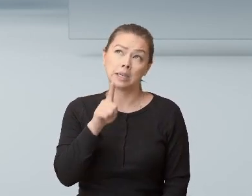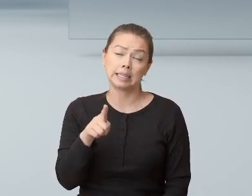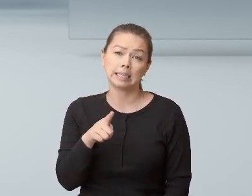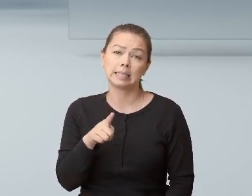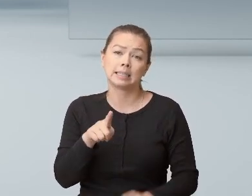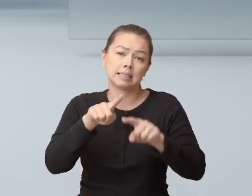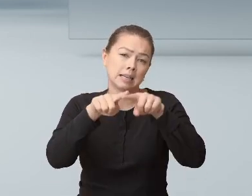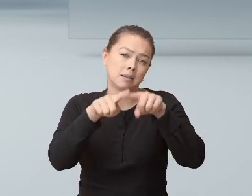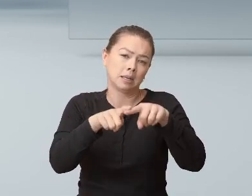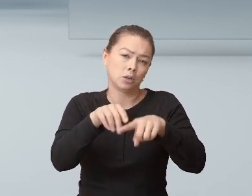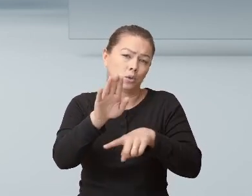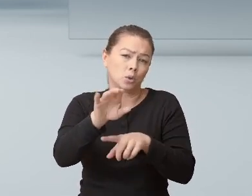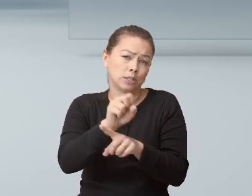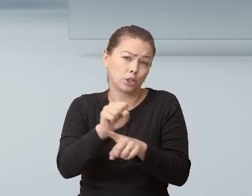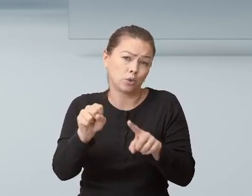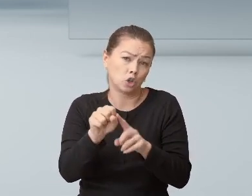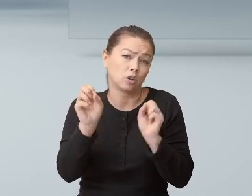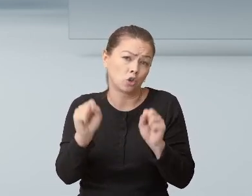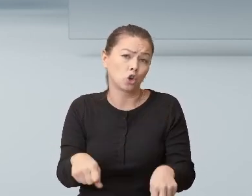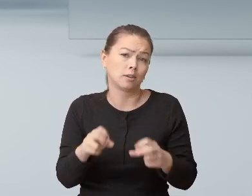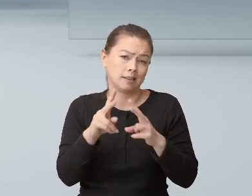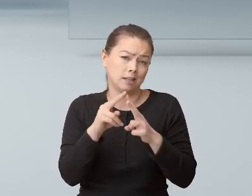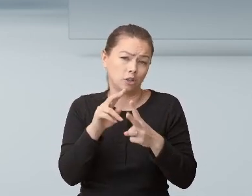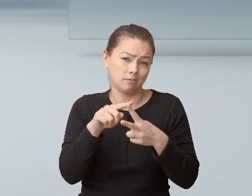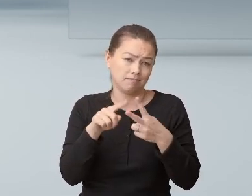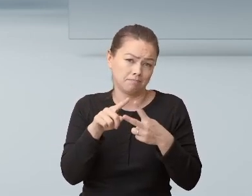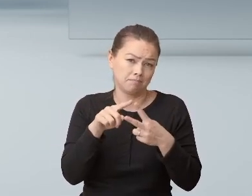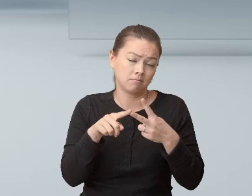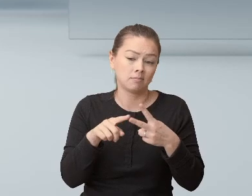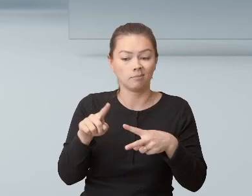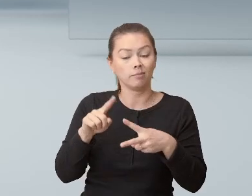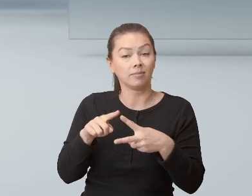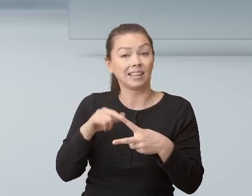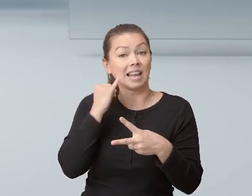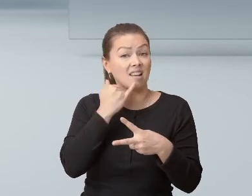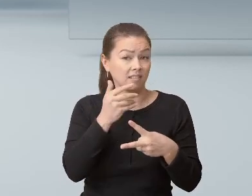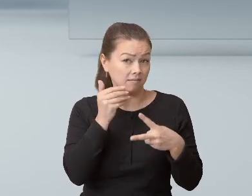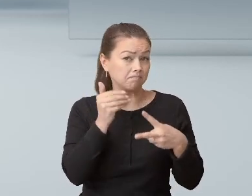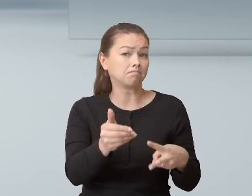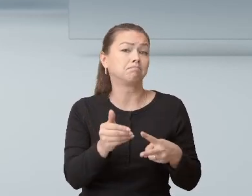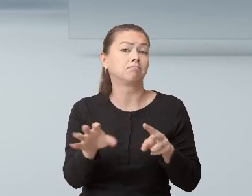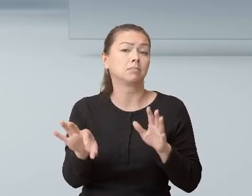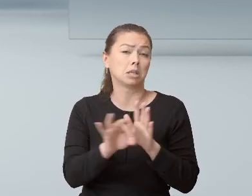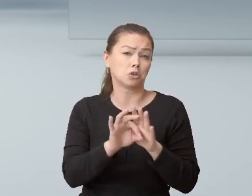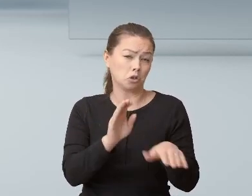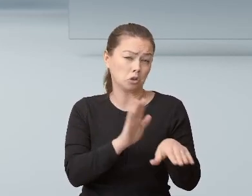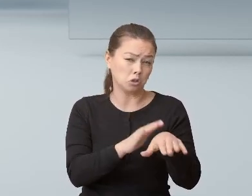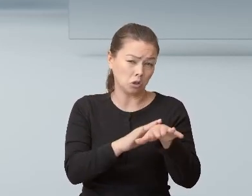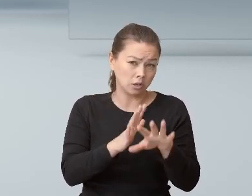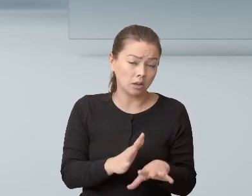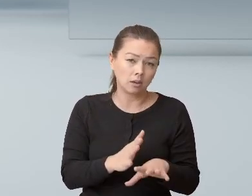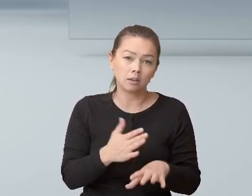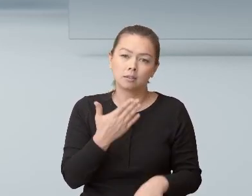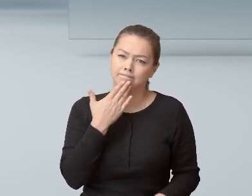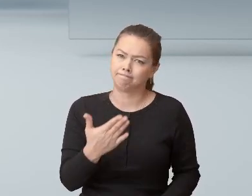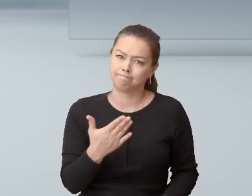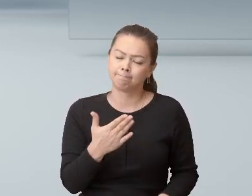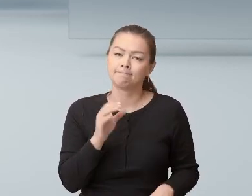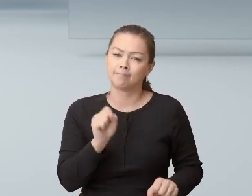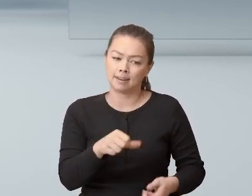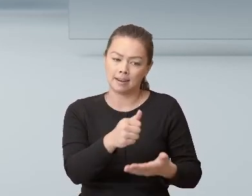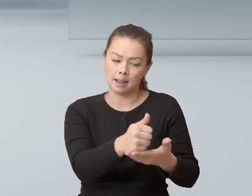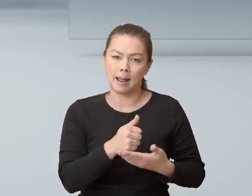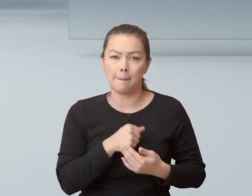on your circumstances. What selection consultants are really good at is a couple of things. One is they can help you really understand